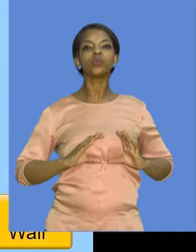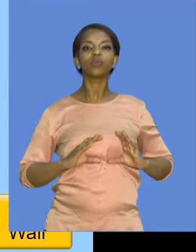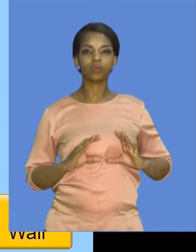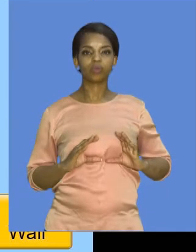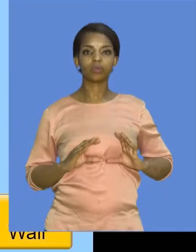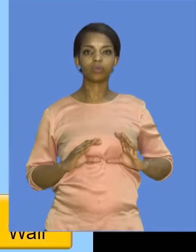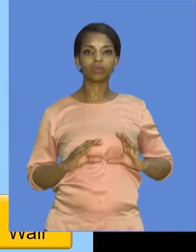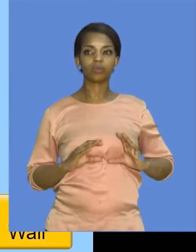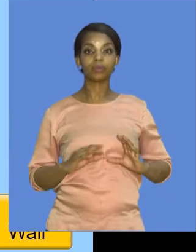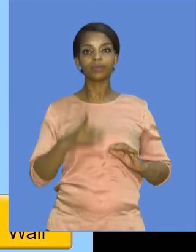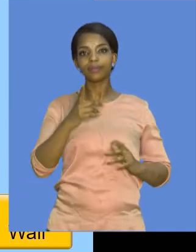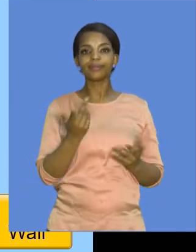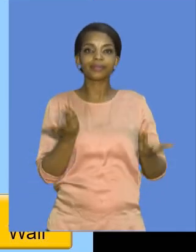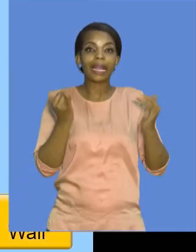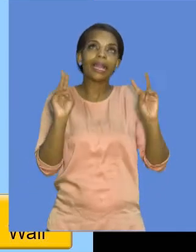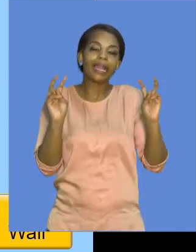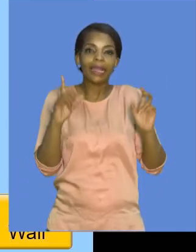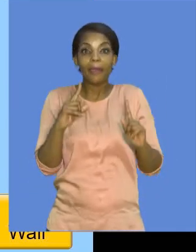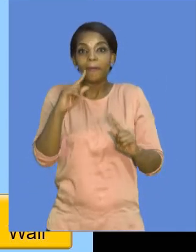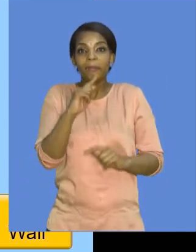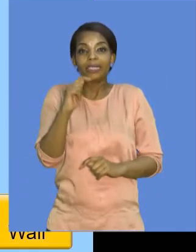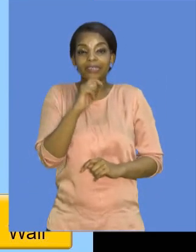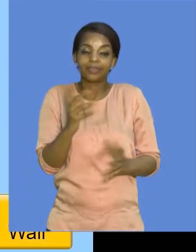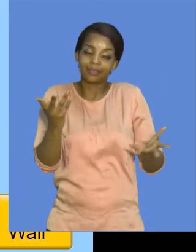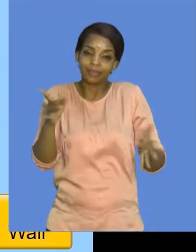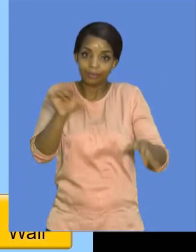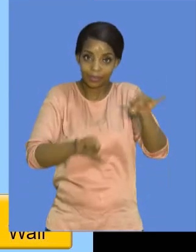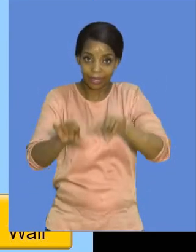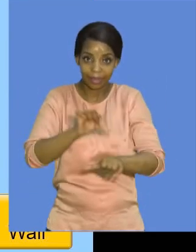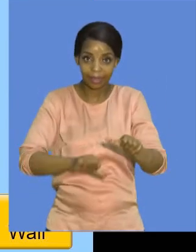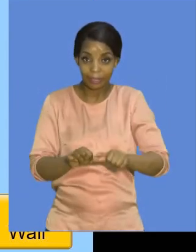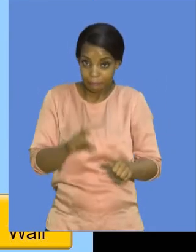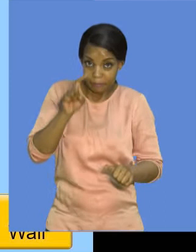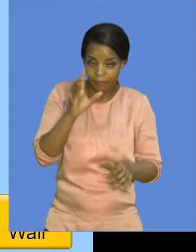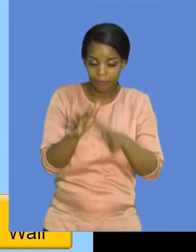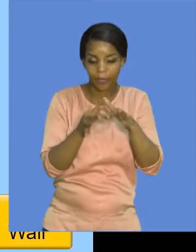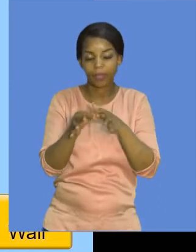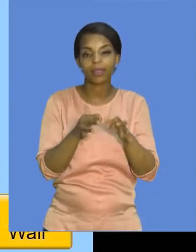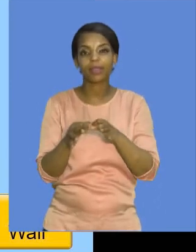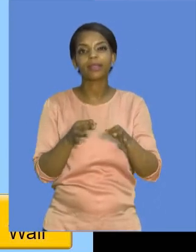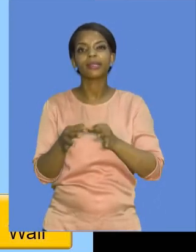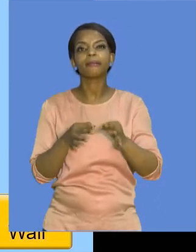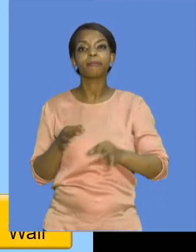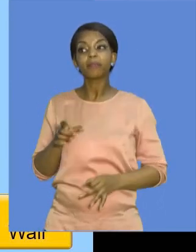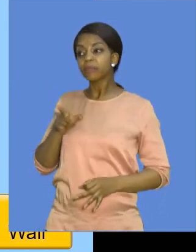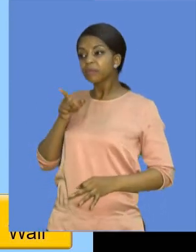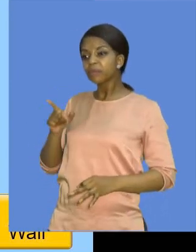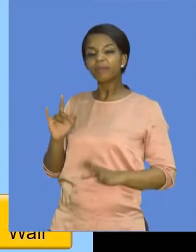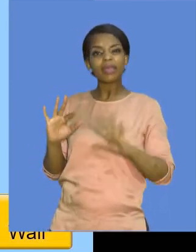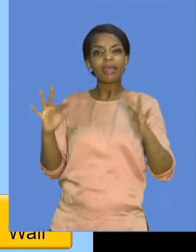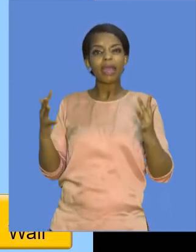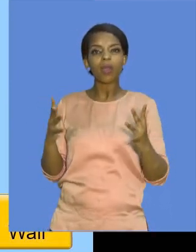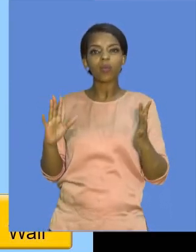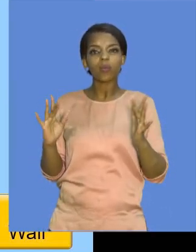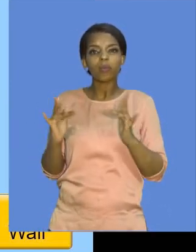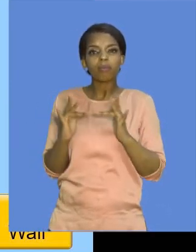see. It's magic, but yes, it's the science which explains how charges or charged materials interact with